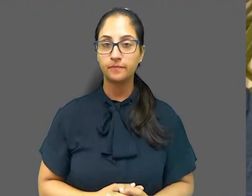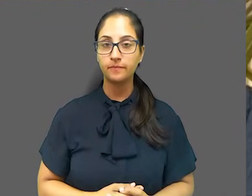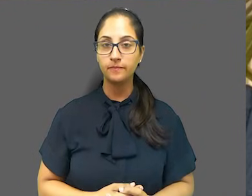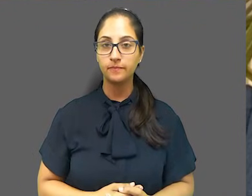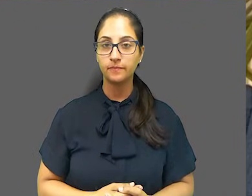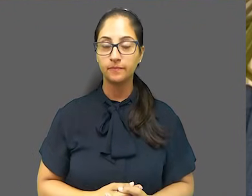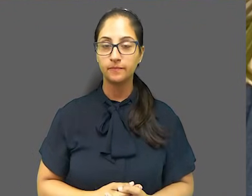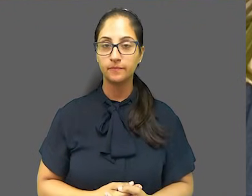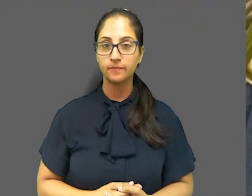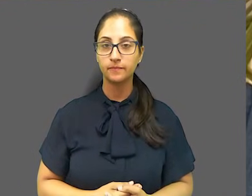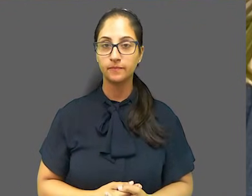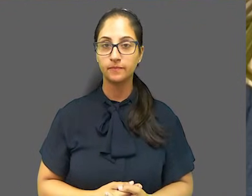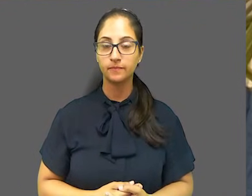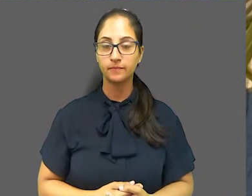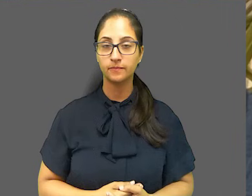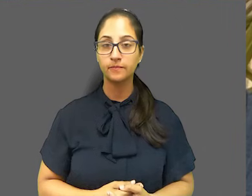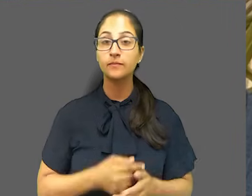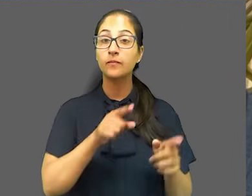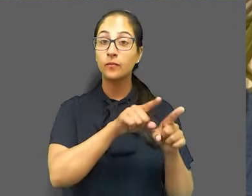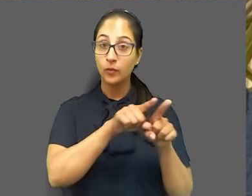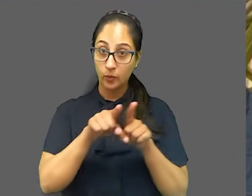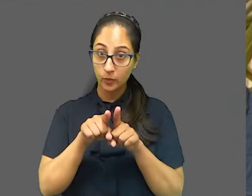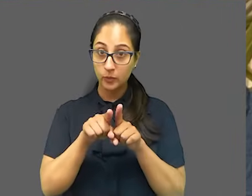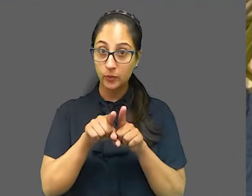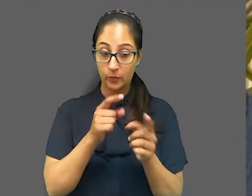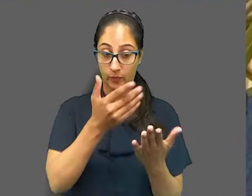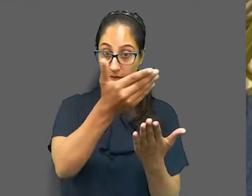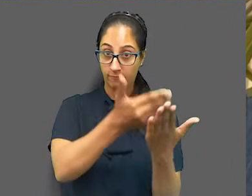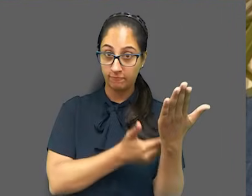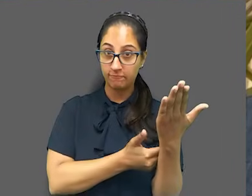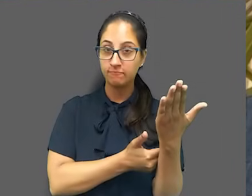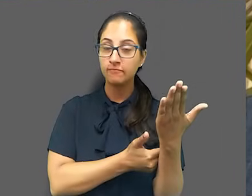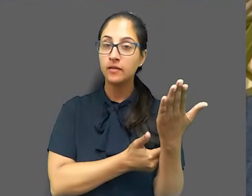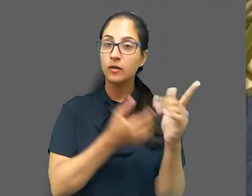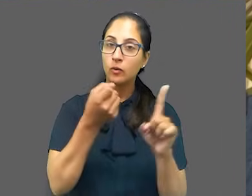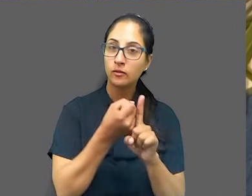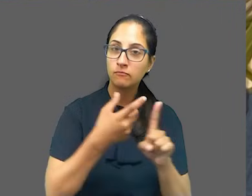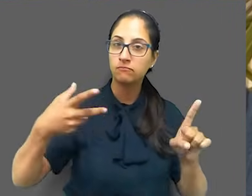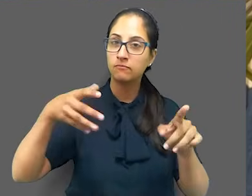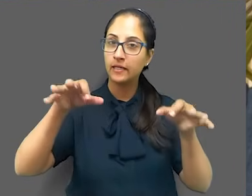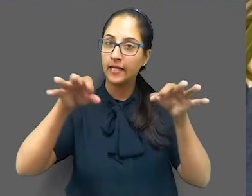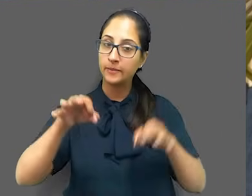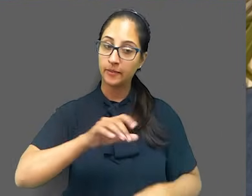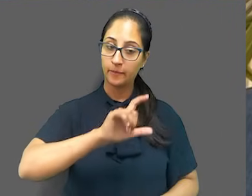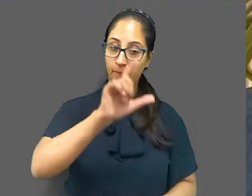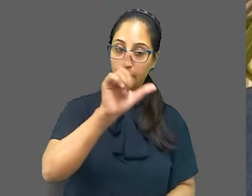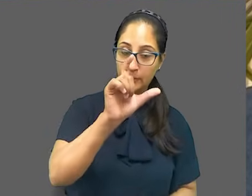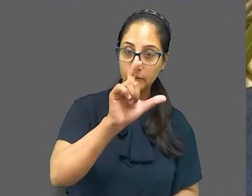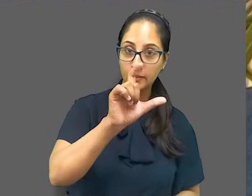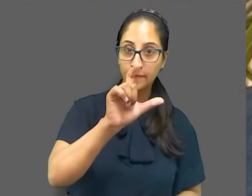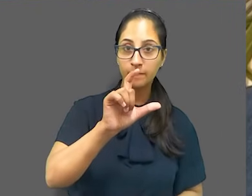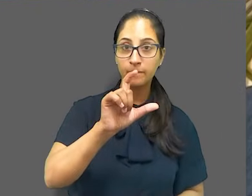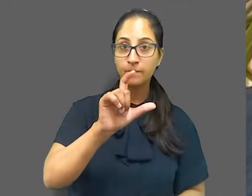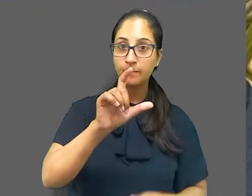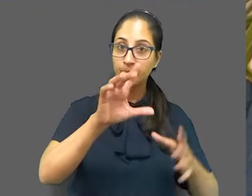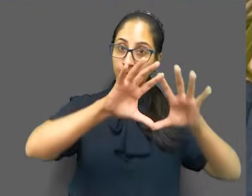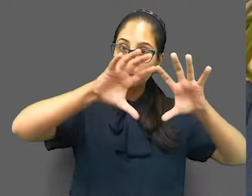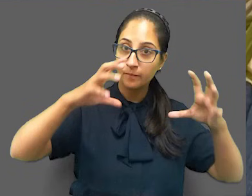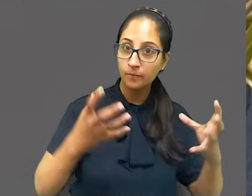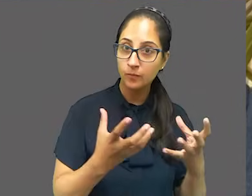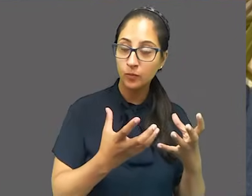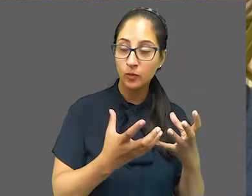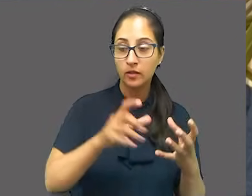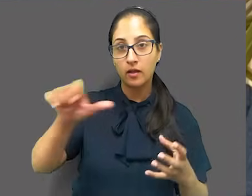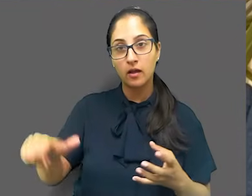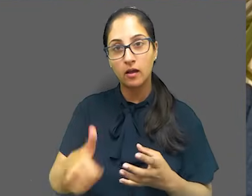aims to show Muslim encounters with other communities. But the